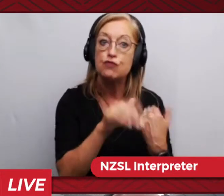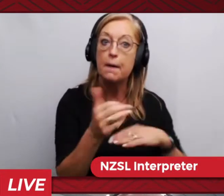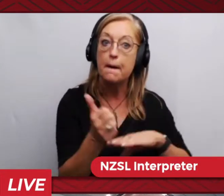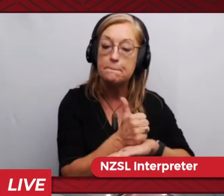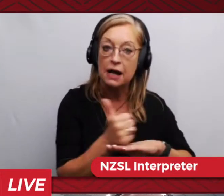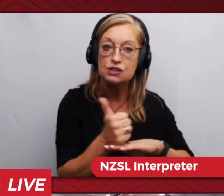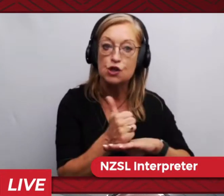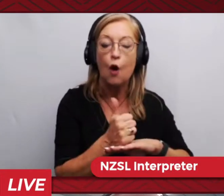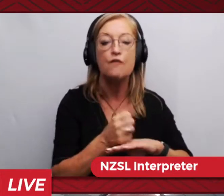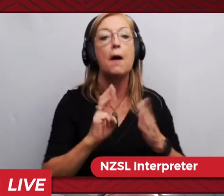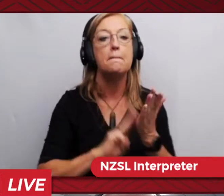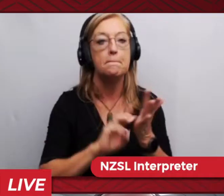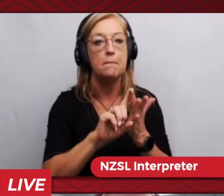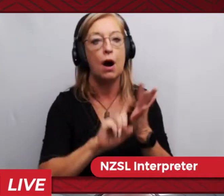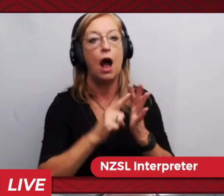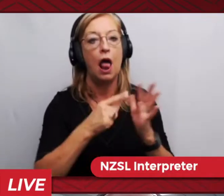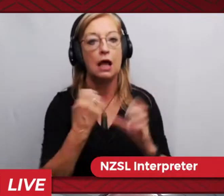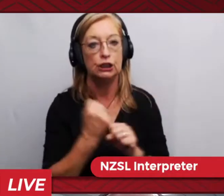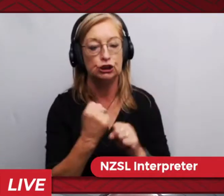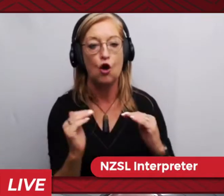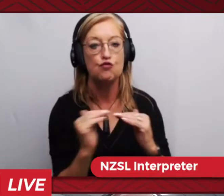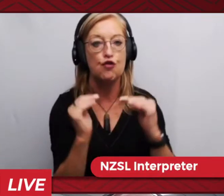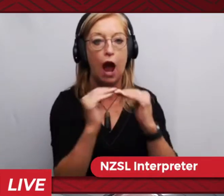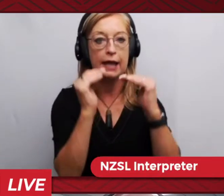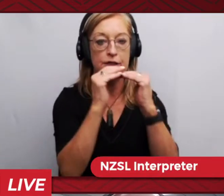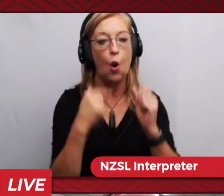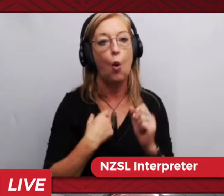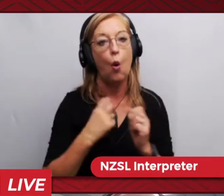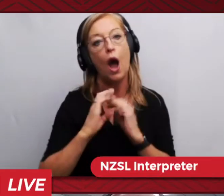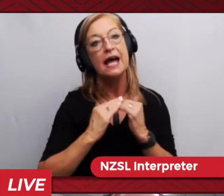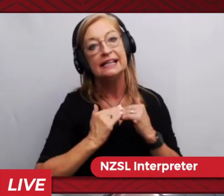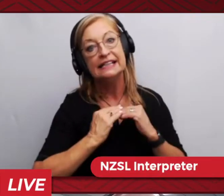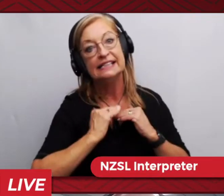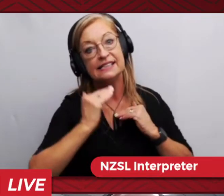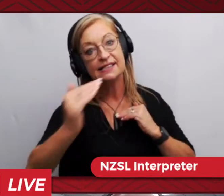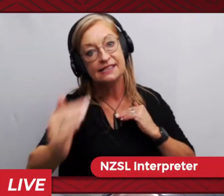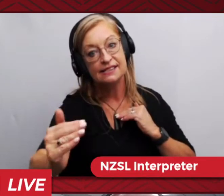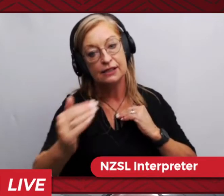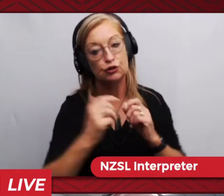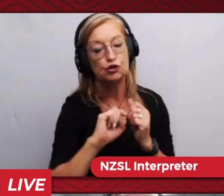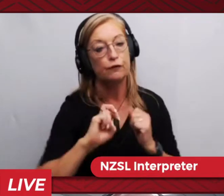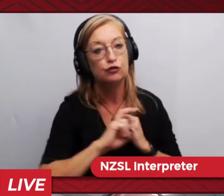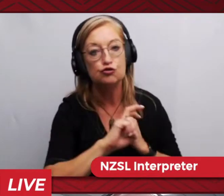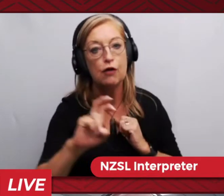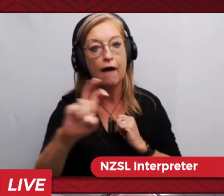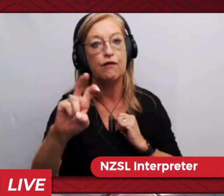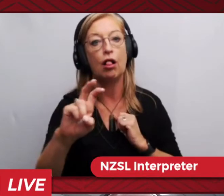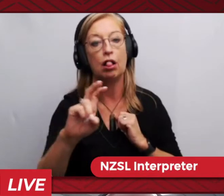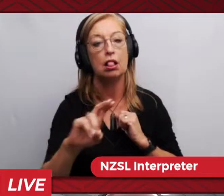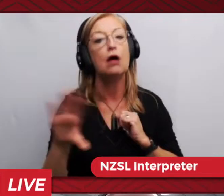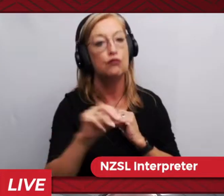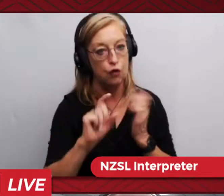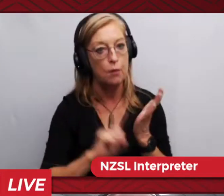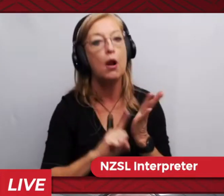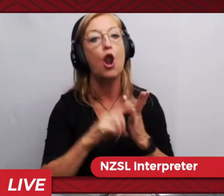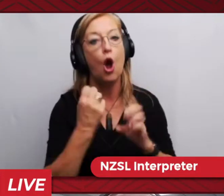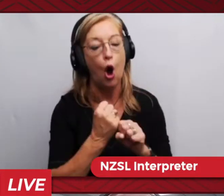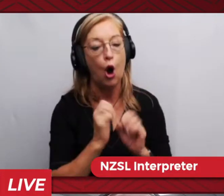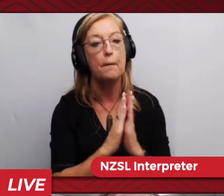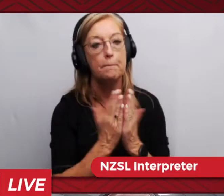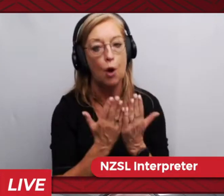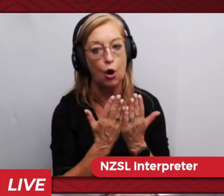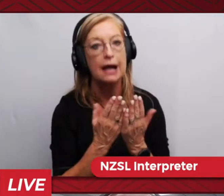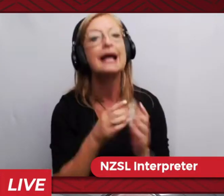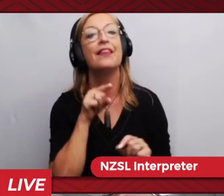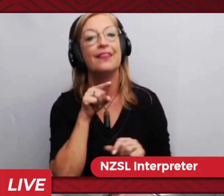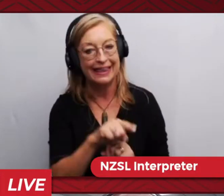a mileage rate or distance that they've travelled according to a logbook, then that is when